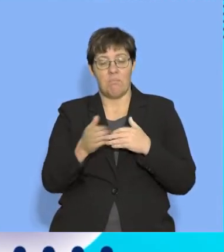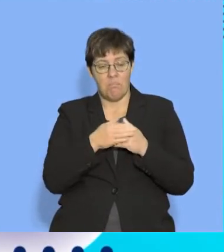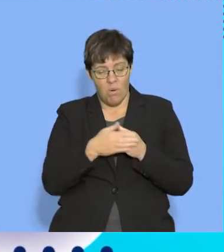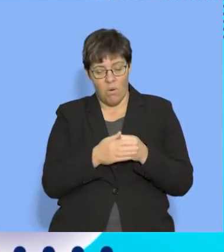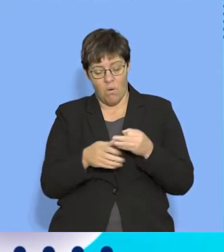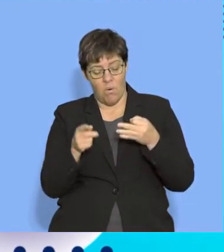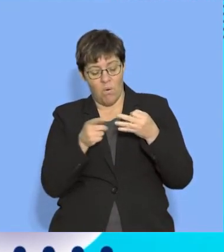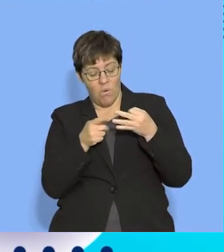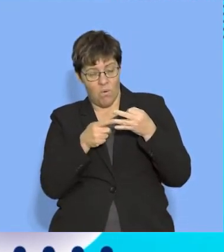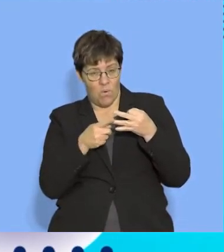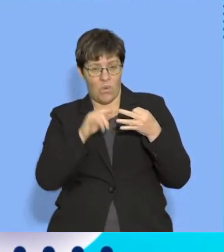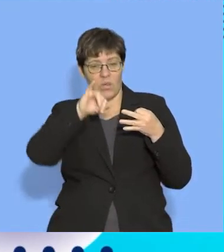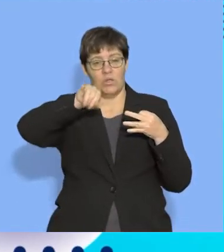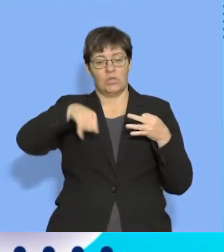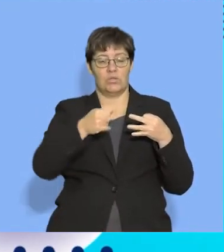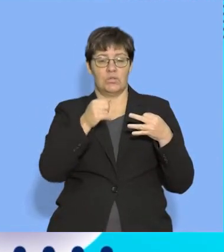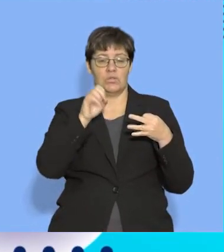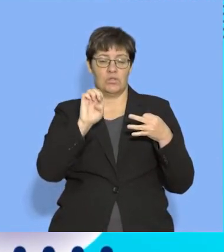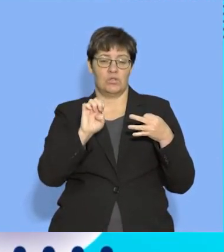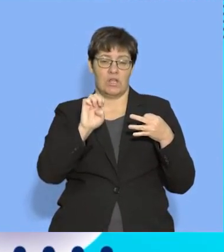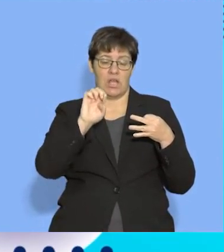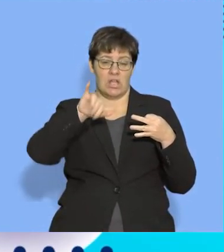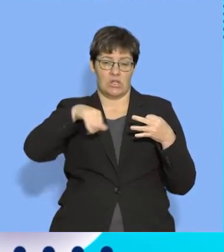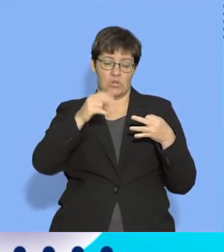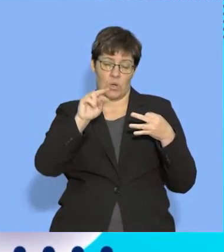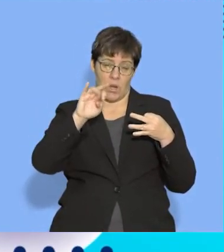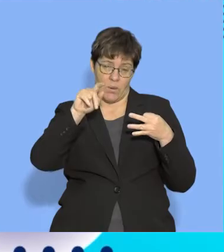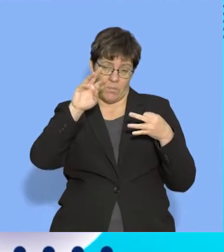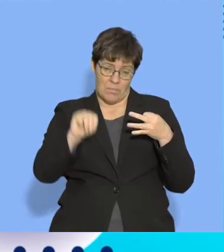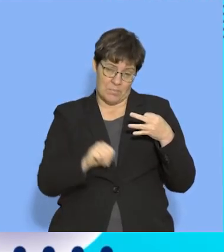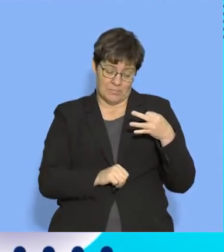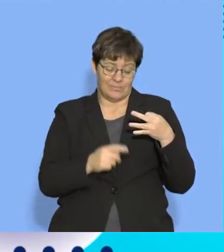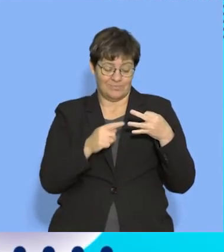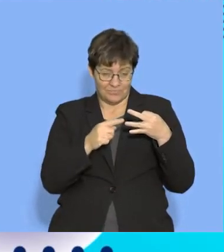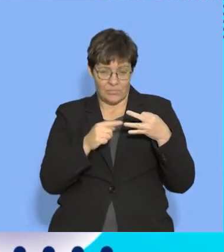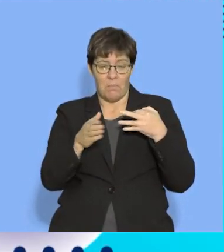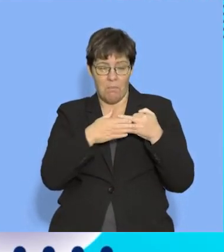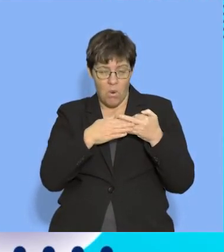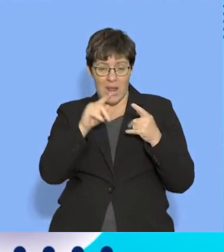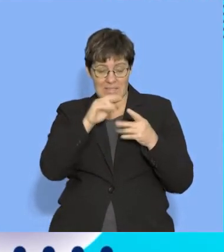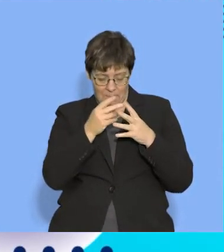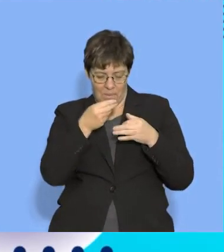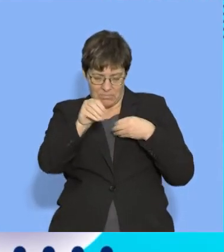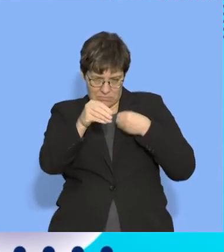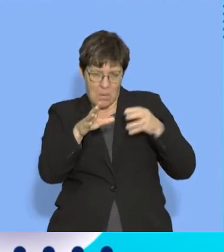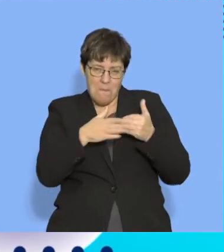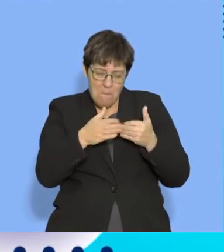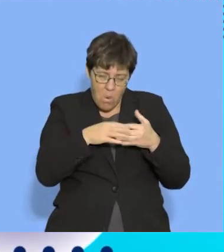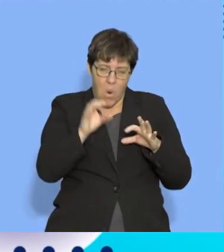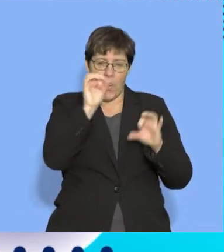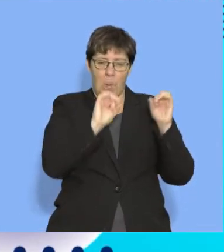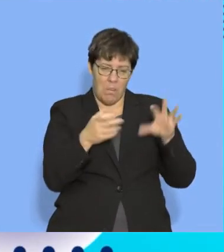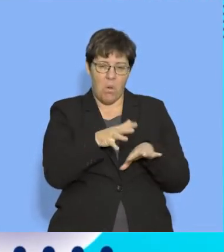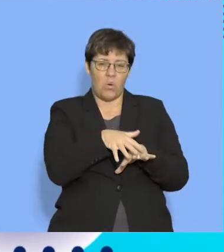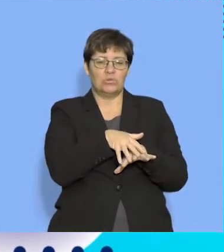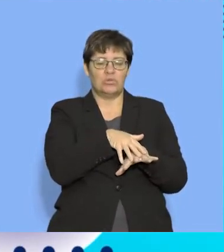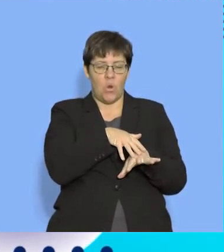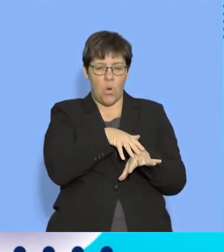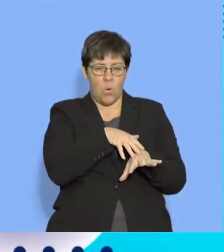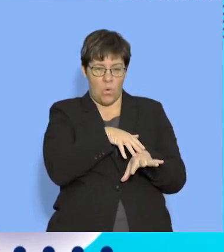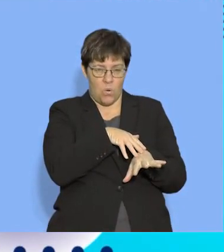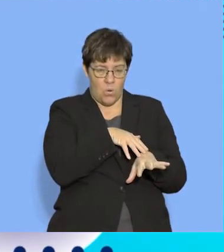continuing in the middle part of the jejunum, where more enzymes break down the food. And this is where it slows down and